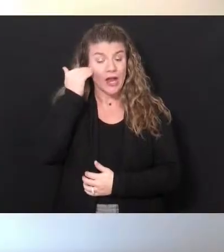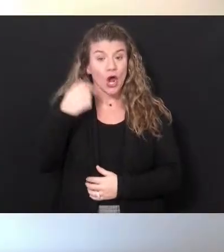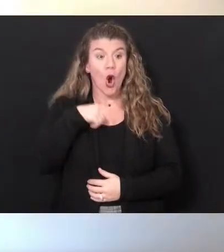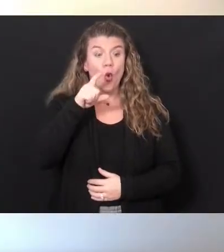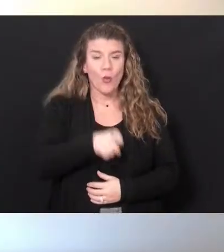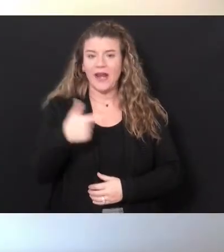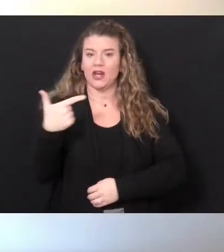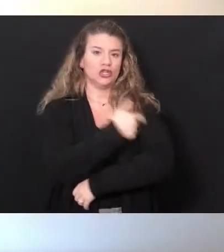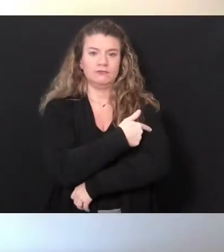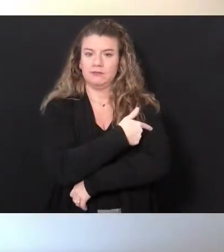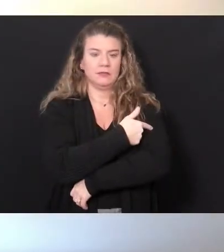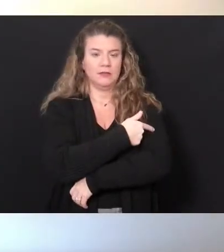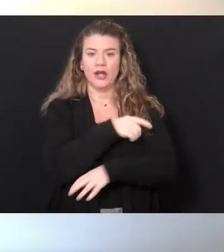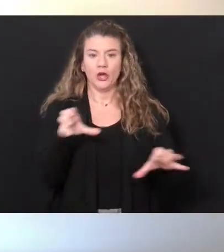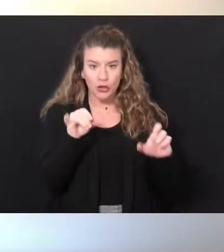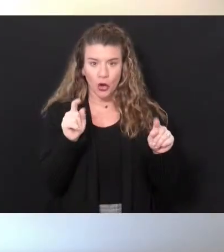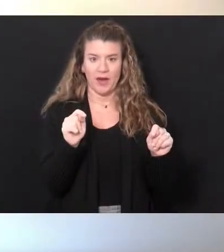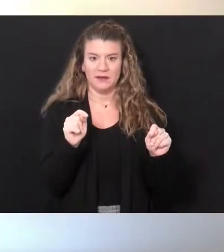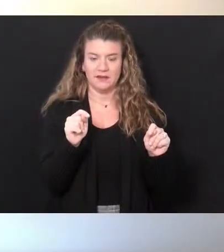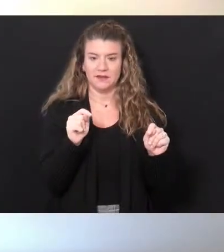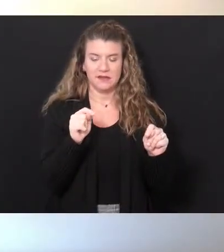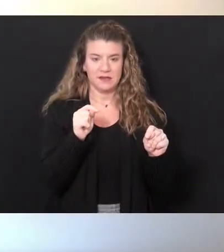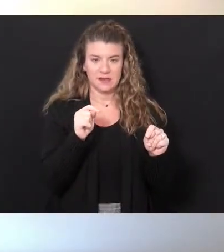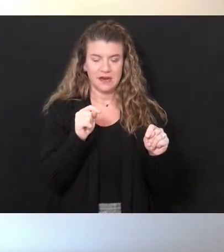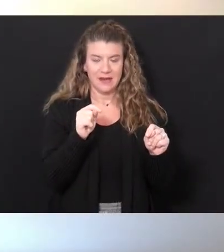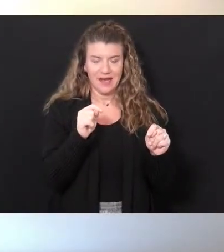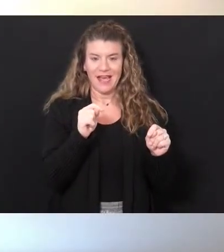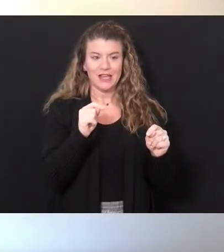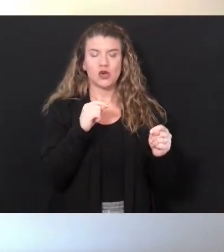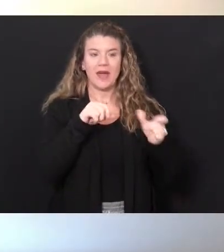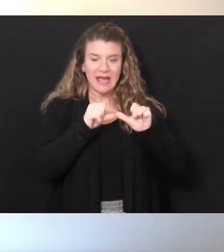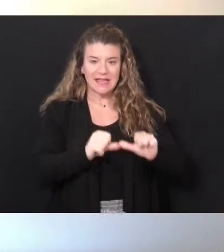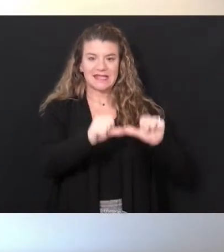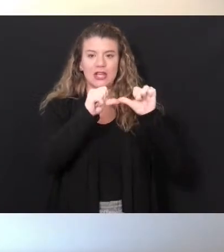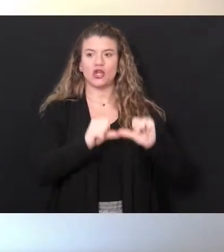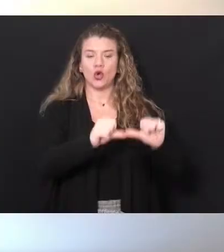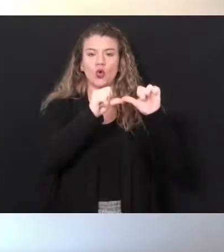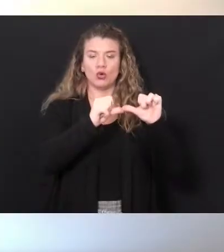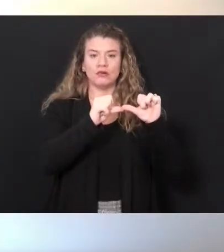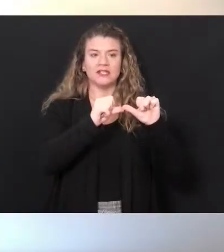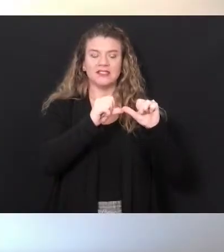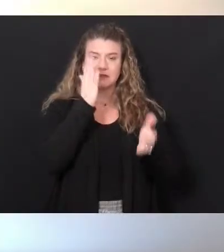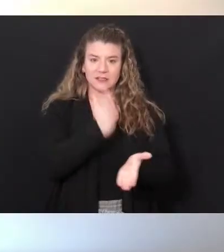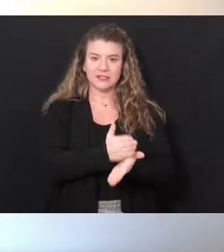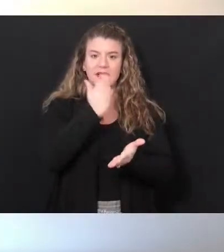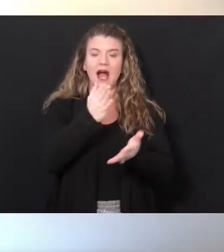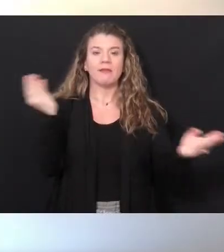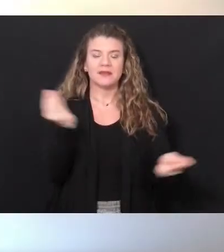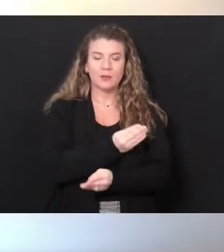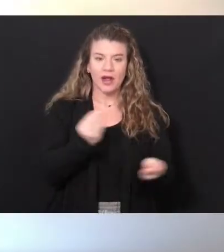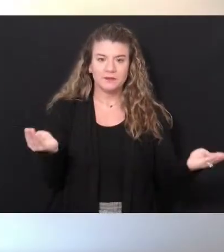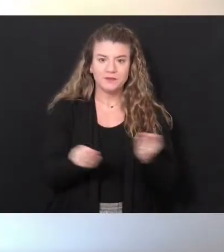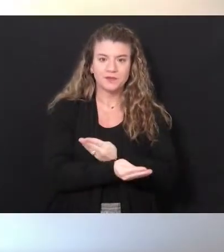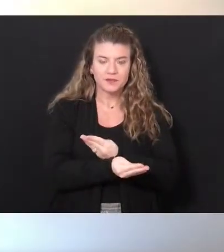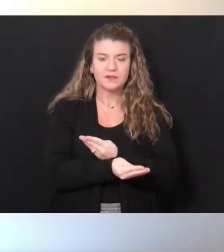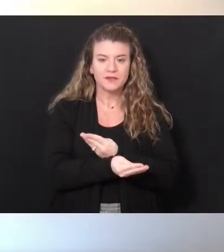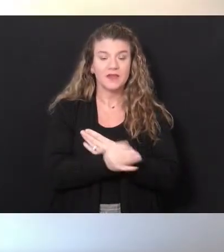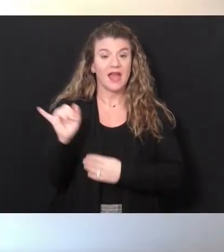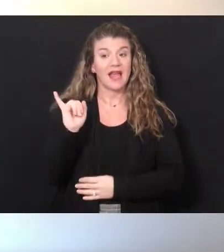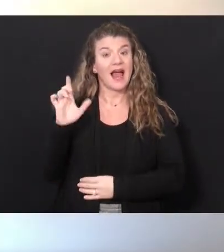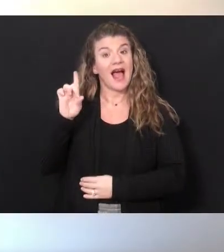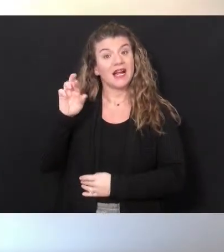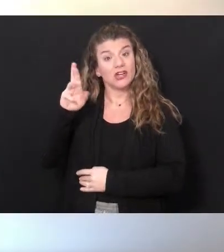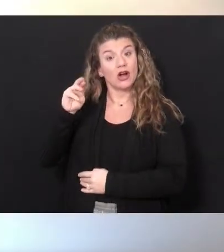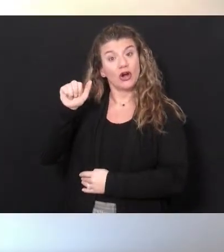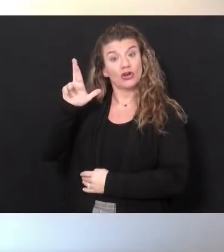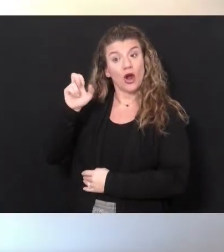get vaccines in West Virginians' arms so that we can continue to mitigate this spread. And as Clay pointed out earlier,